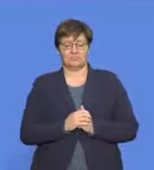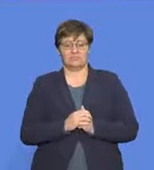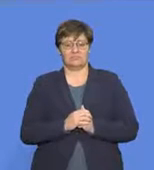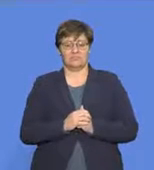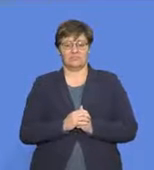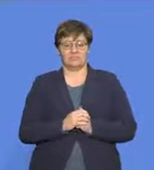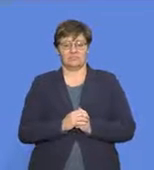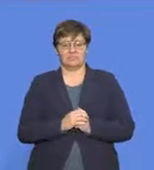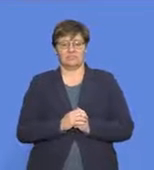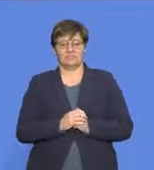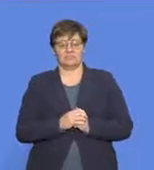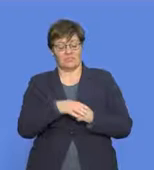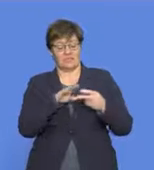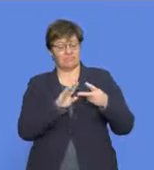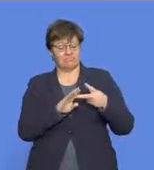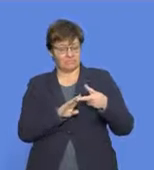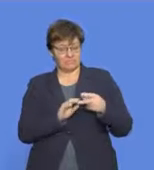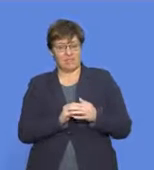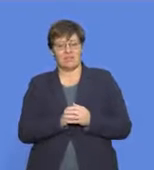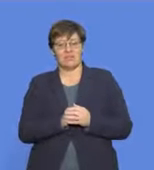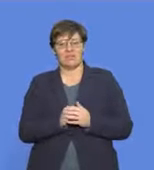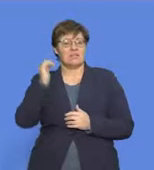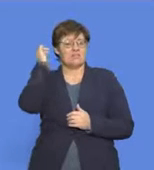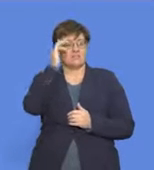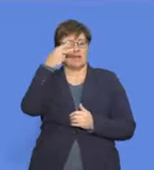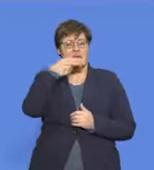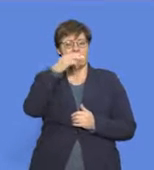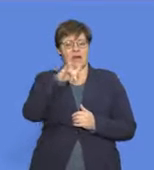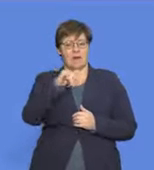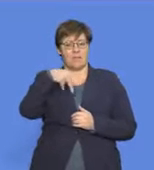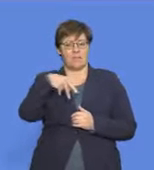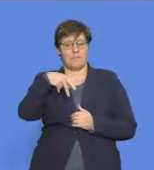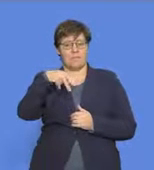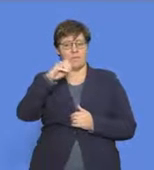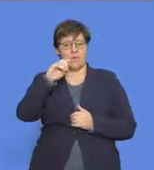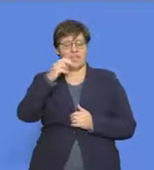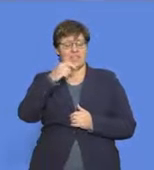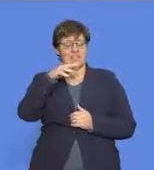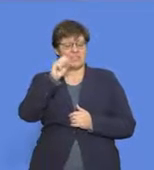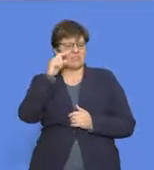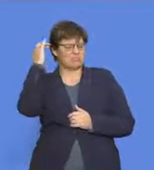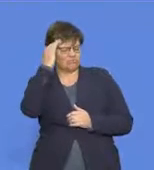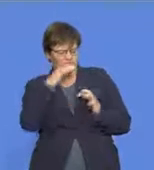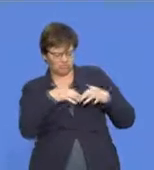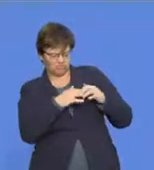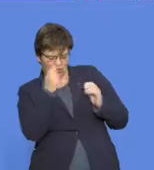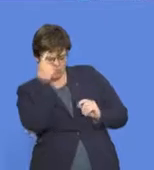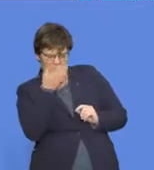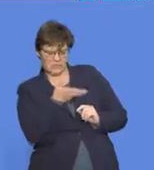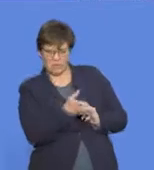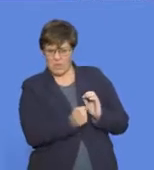Okay, the next key word that we're going to look at is hypothesis. Now, you might have come across hypothesis